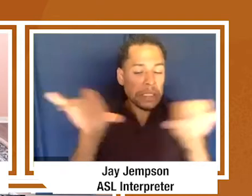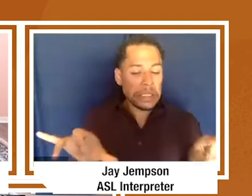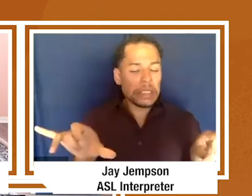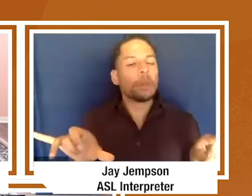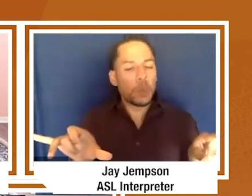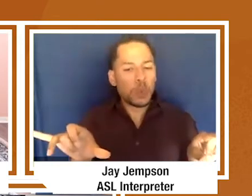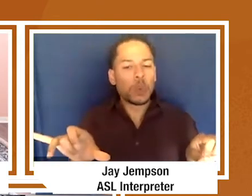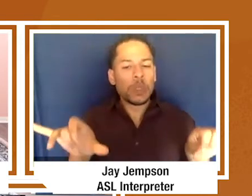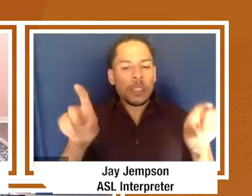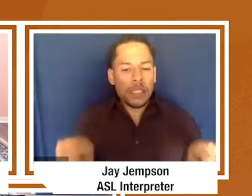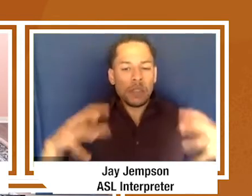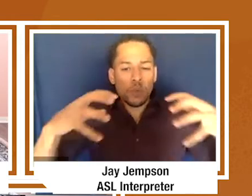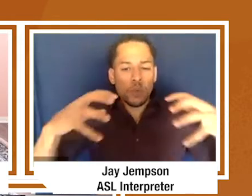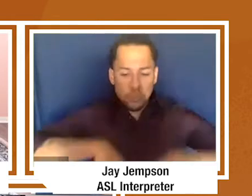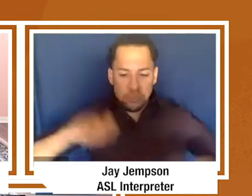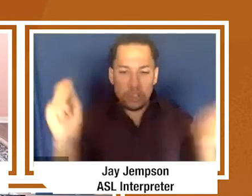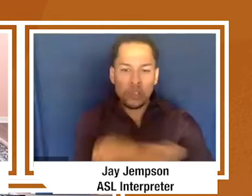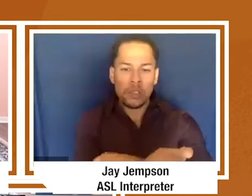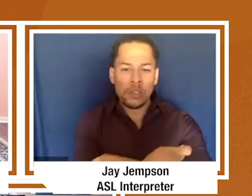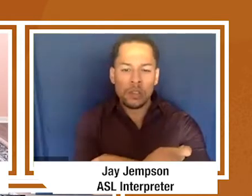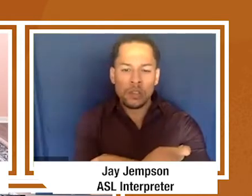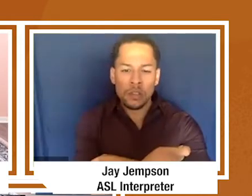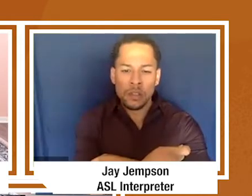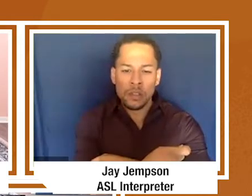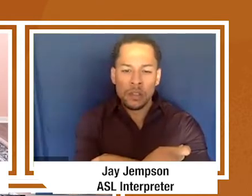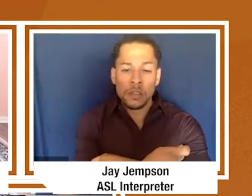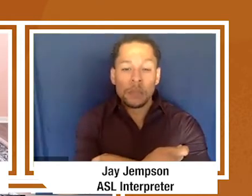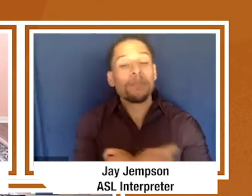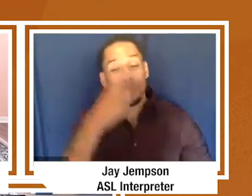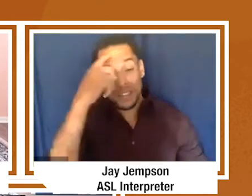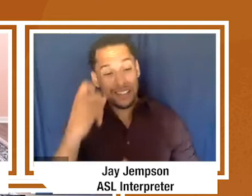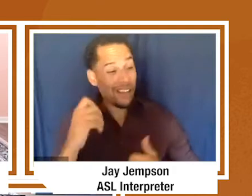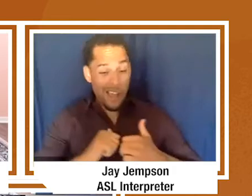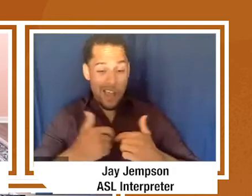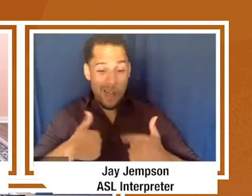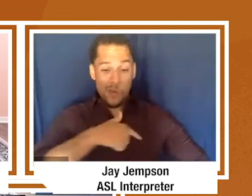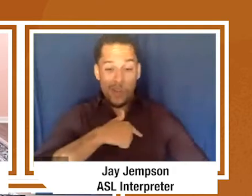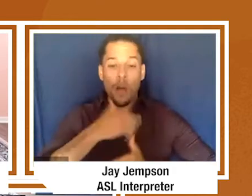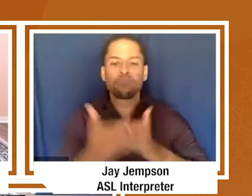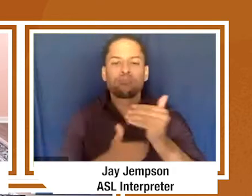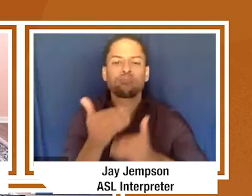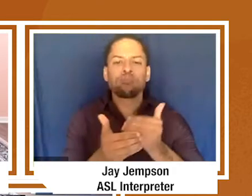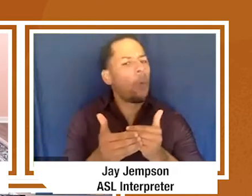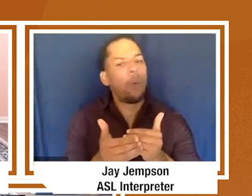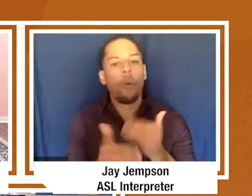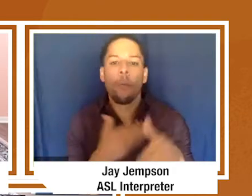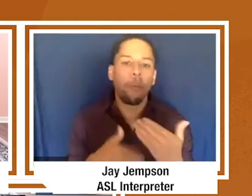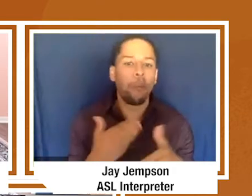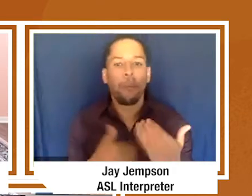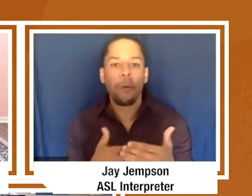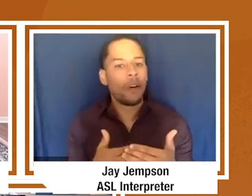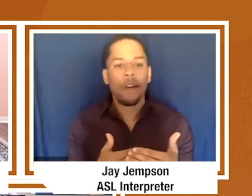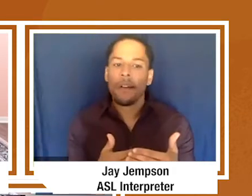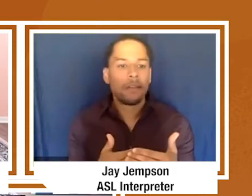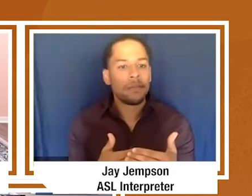change the way, just as Francine articulated, the way we are doing business, we are going to